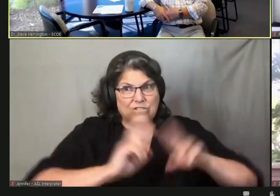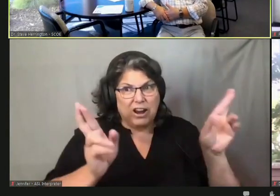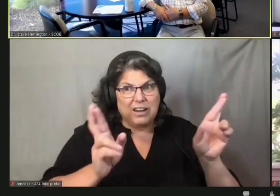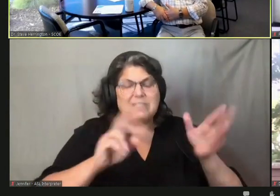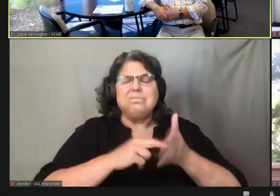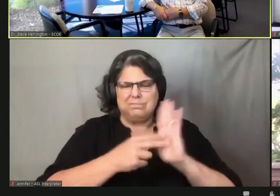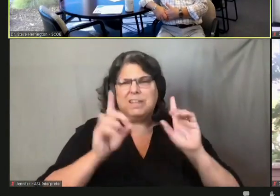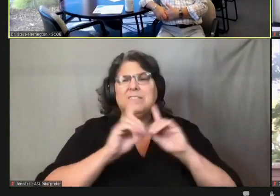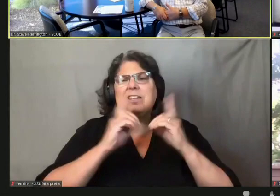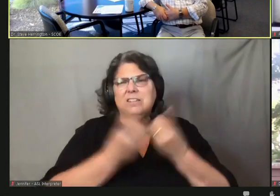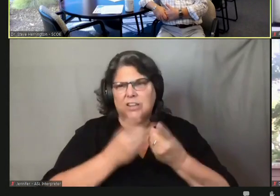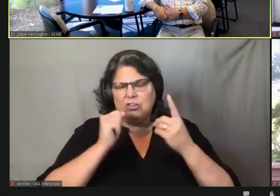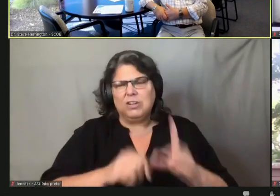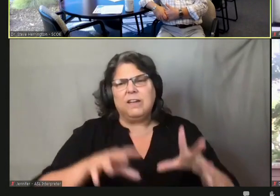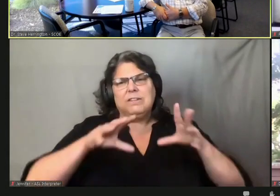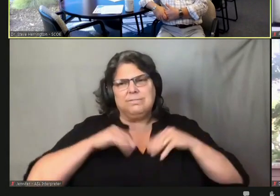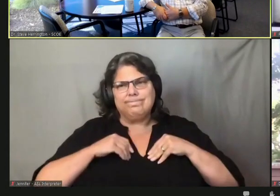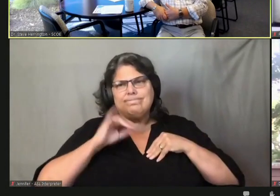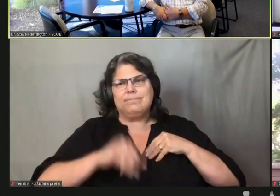cost.